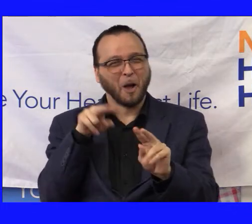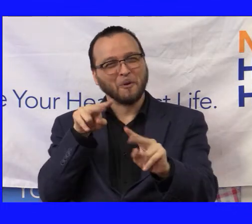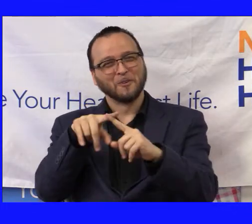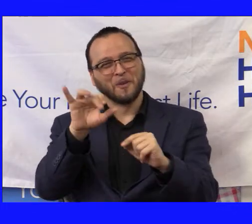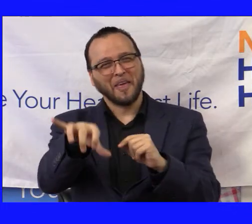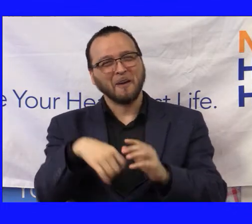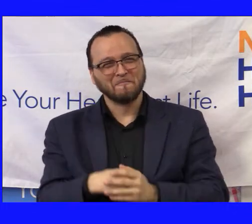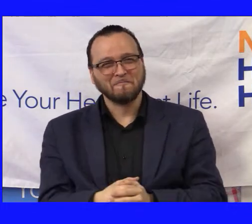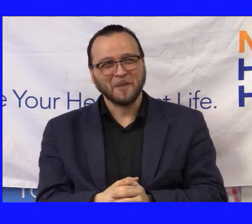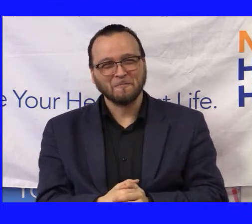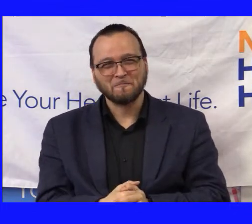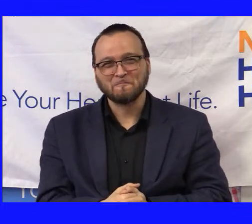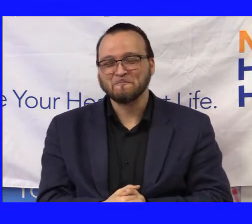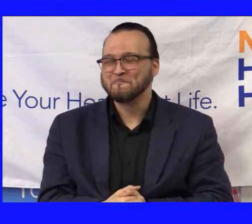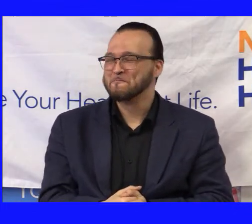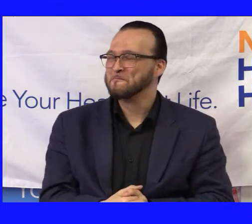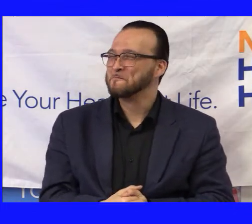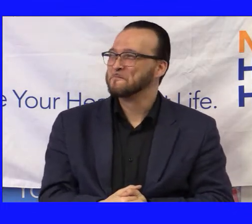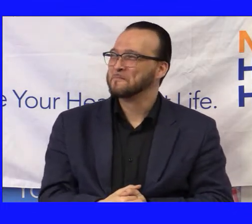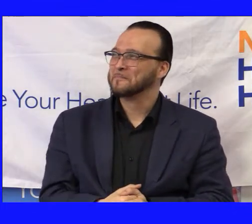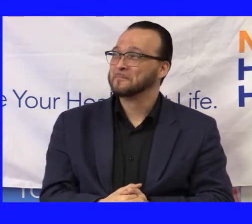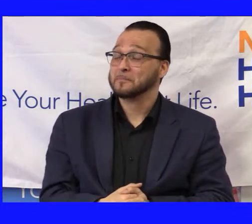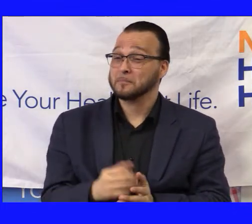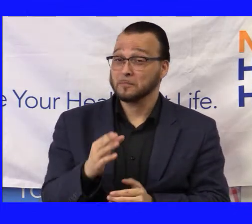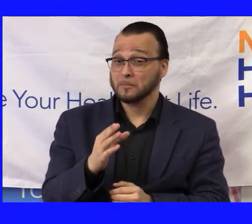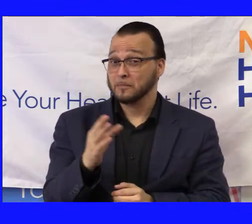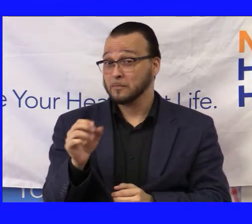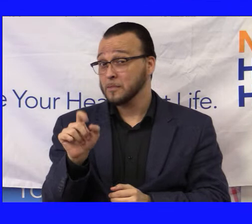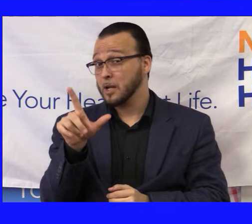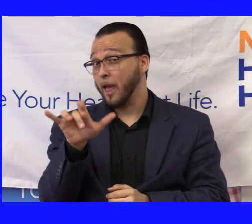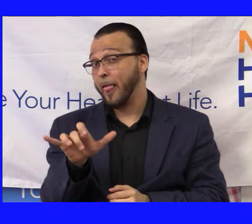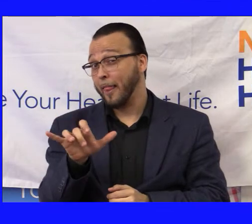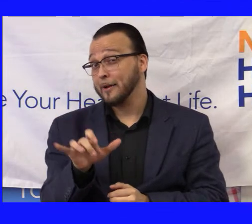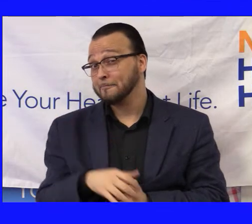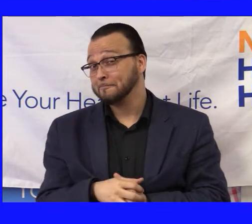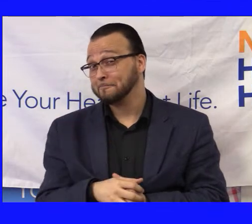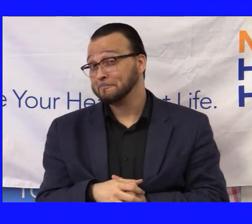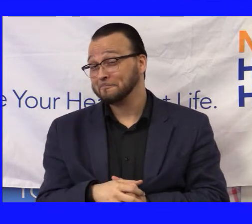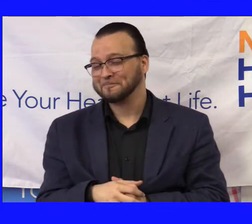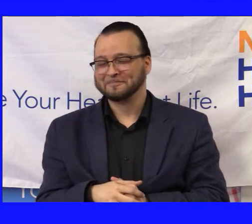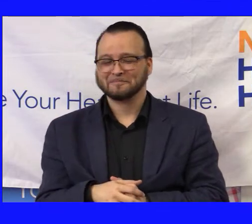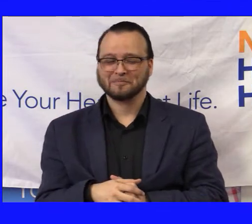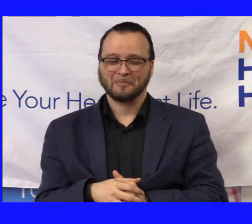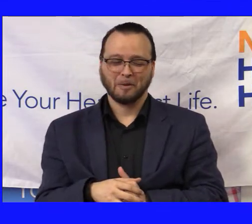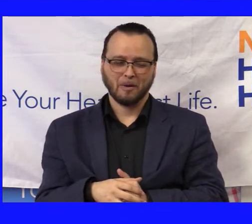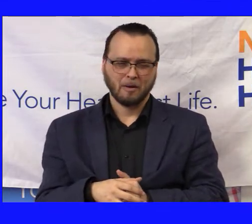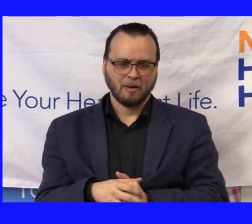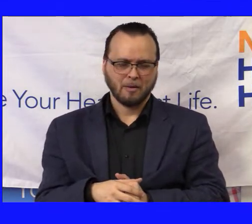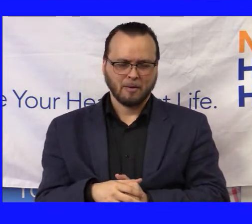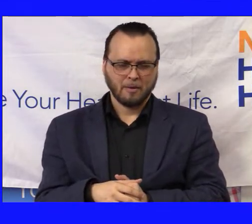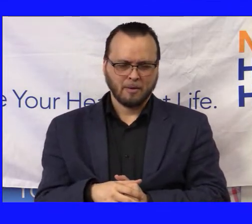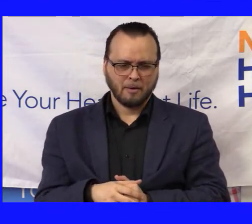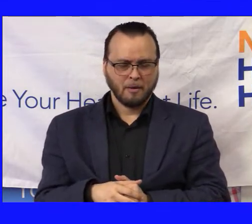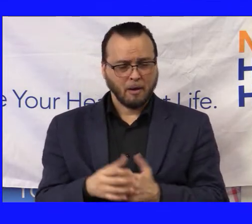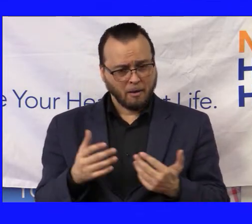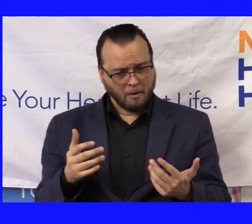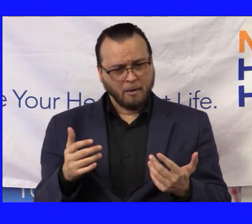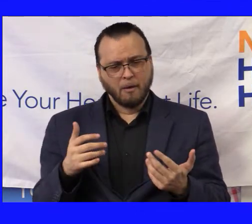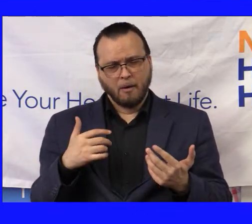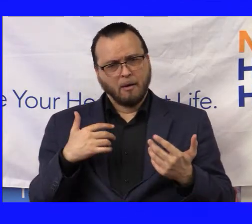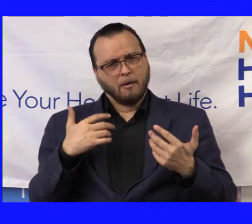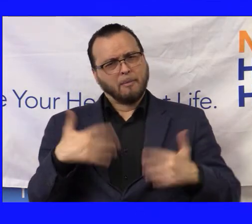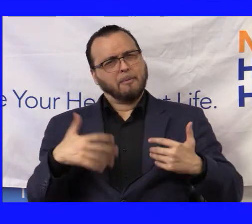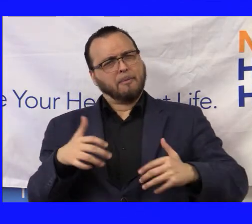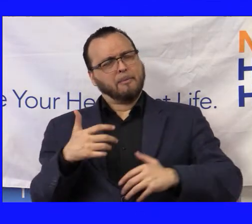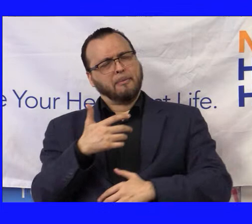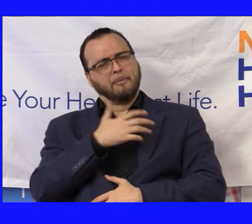you. Thank you, Frida. Sally? Just, I think I'm especially awed by the work